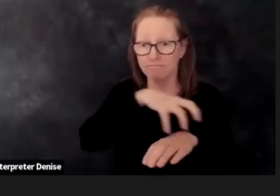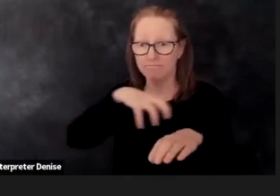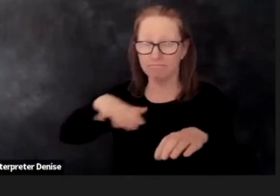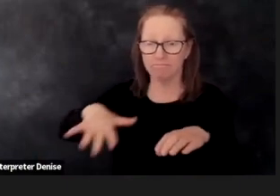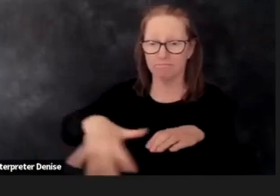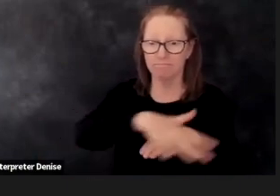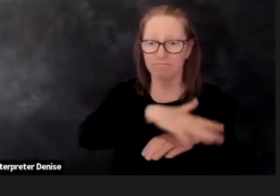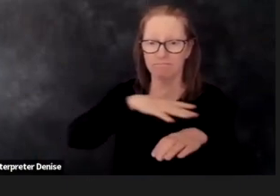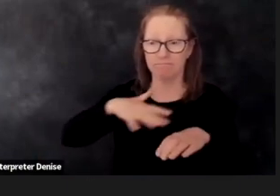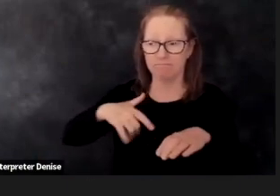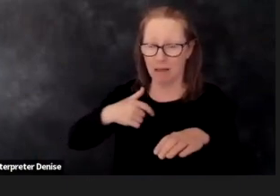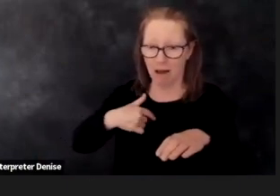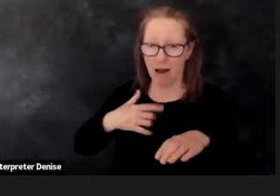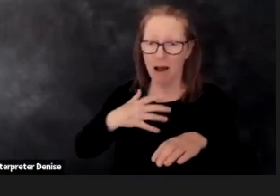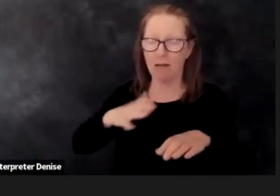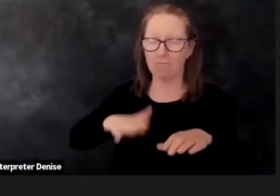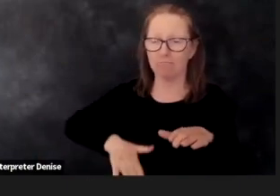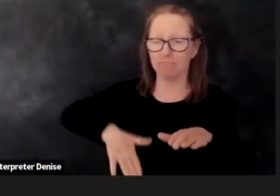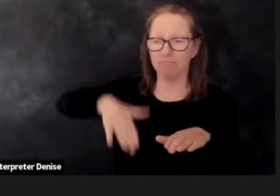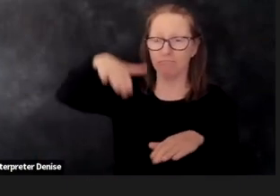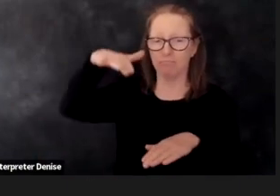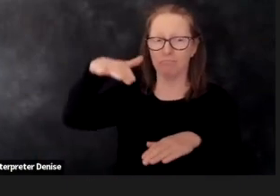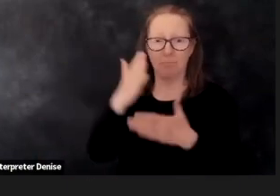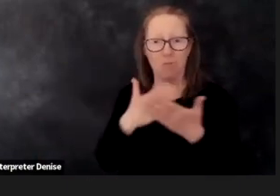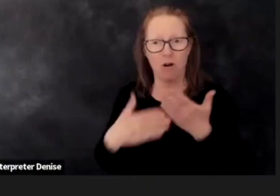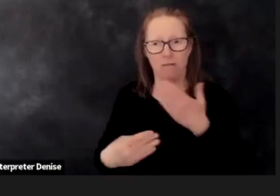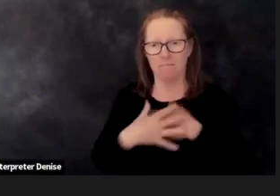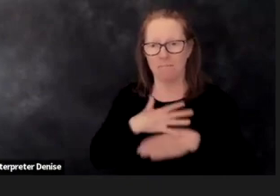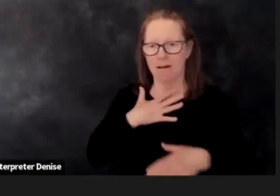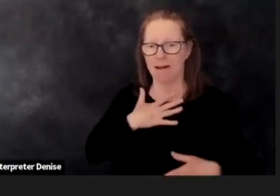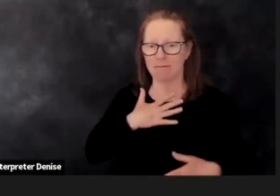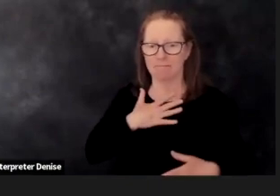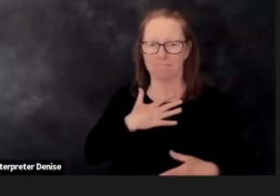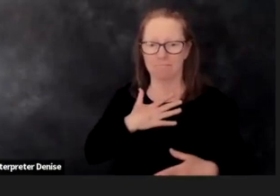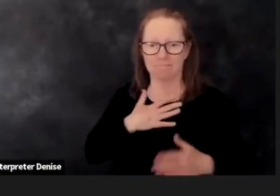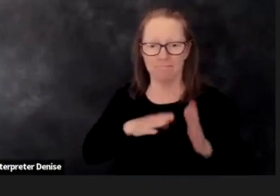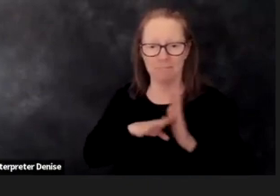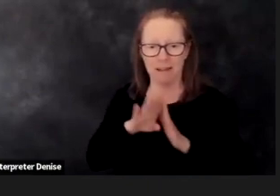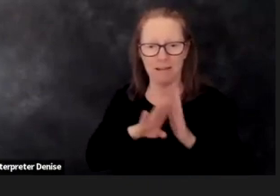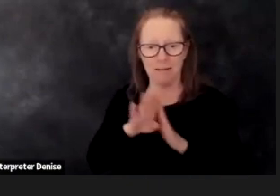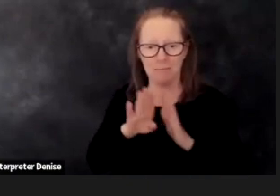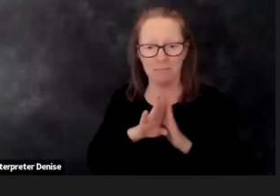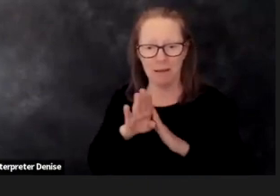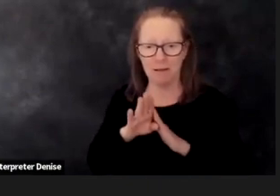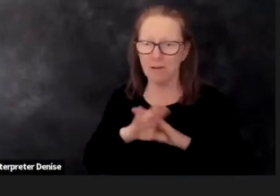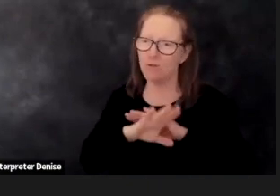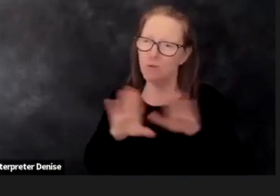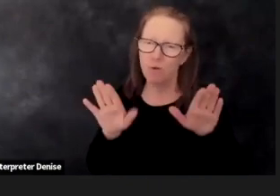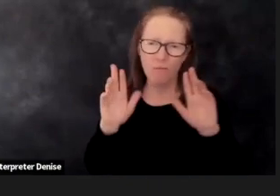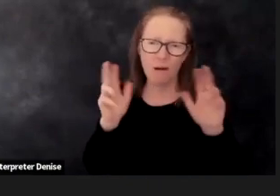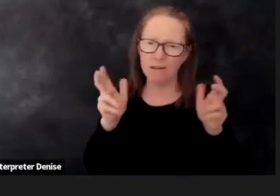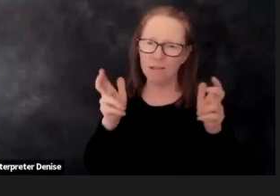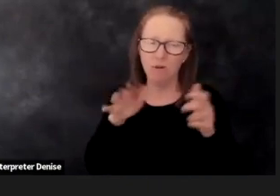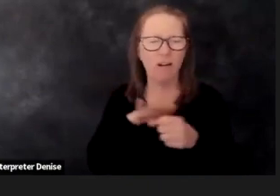of it. And please, no basketball, y'all. No basketball. We have enough in that in our